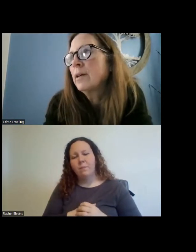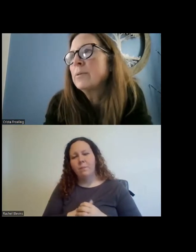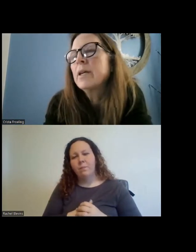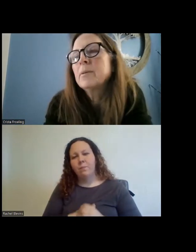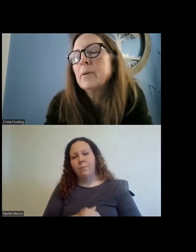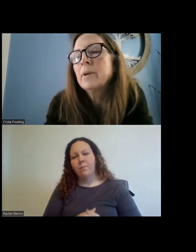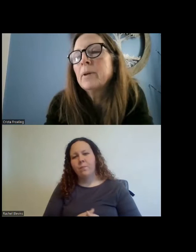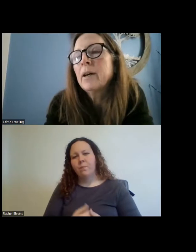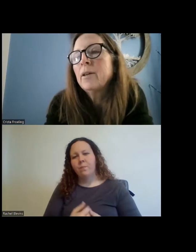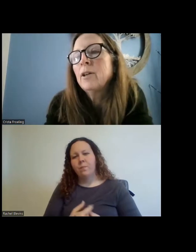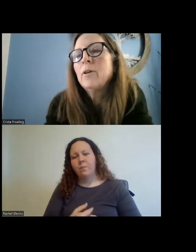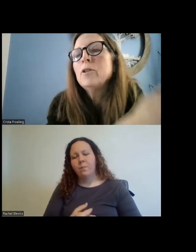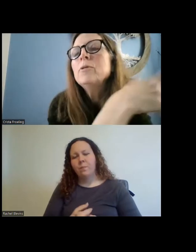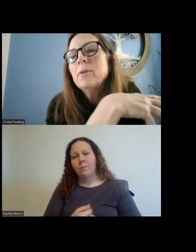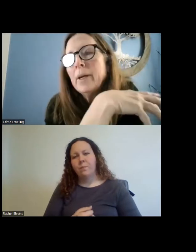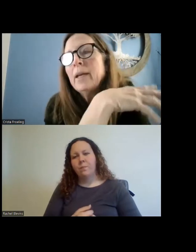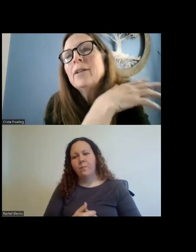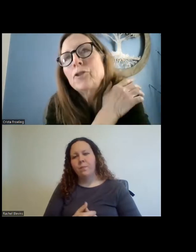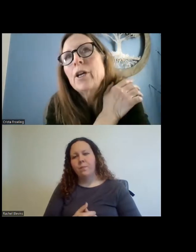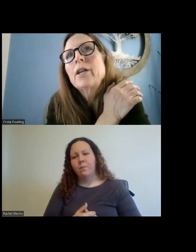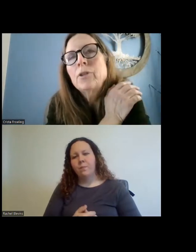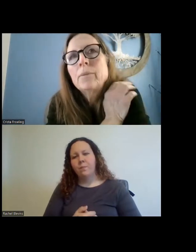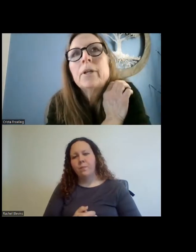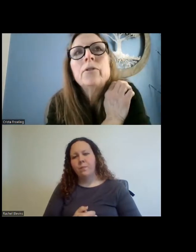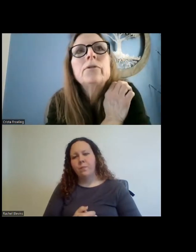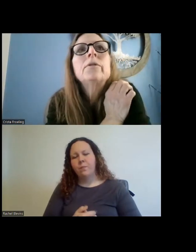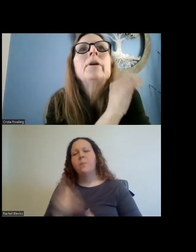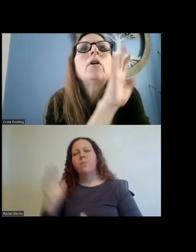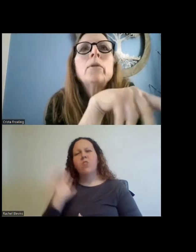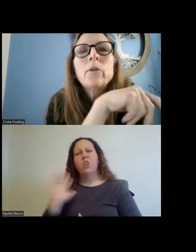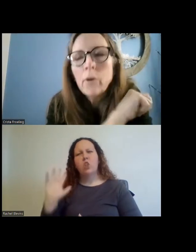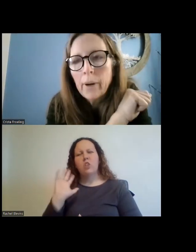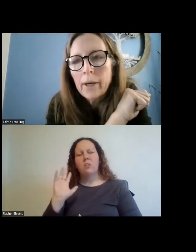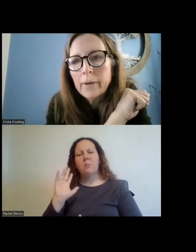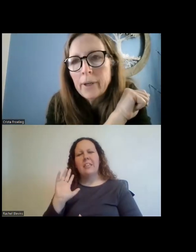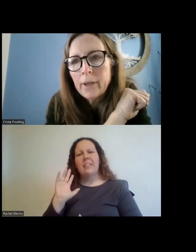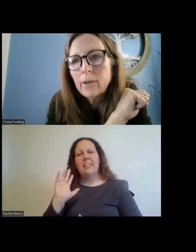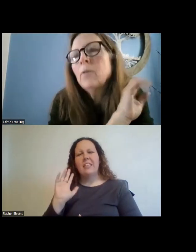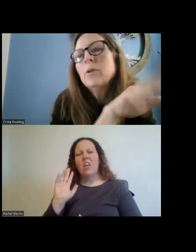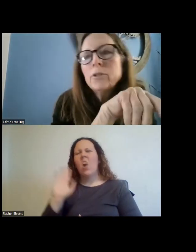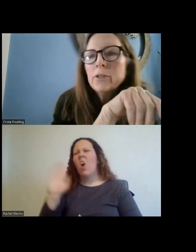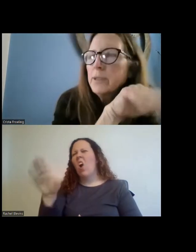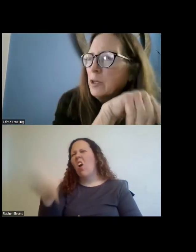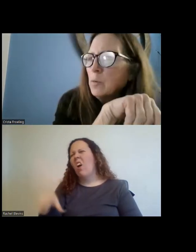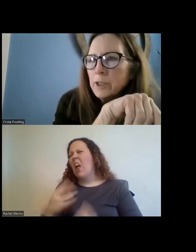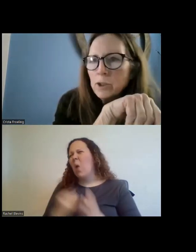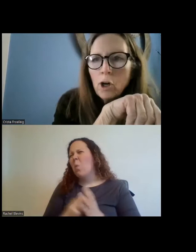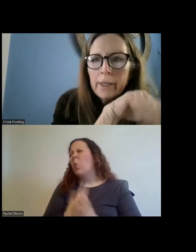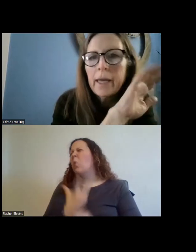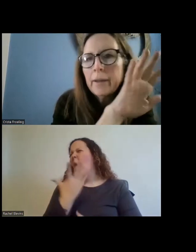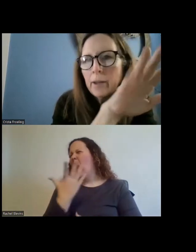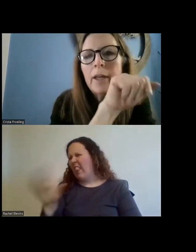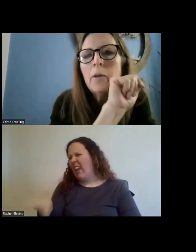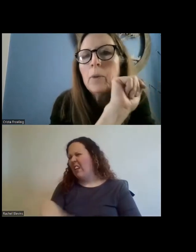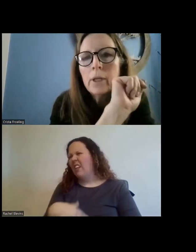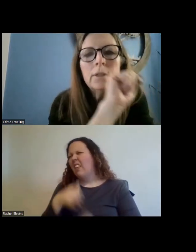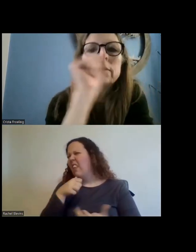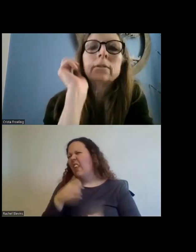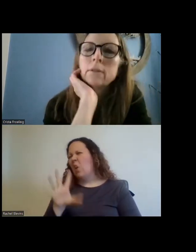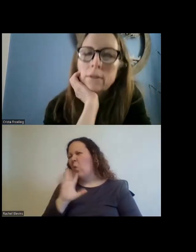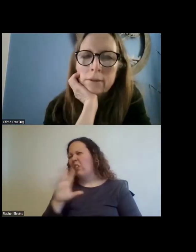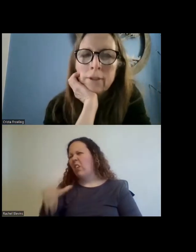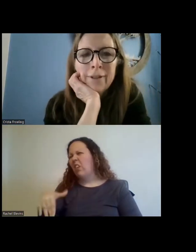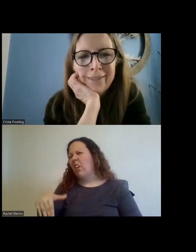it upsets me when it used to be, and it's changing, but it used to be, oh, they'll grow out of it. Oh, they don't want to talk yet. They